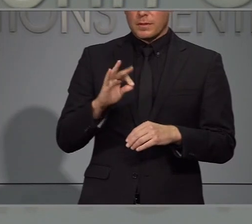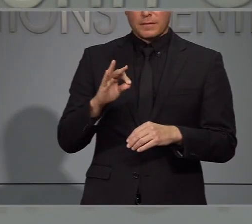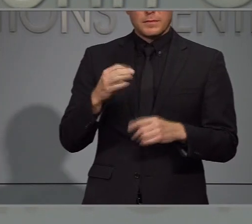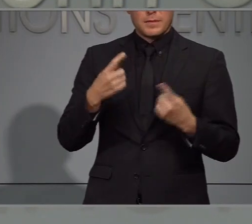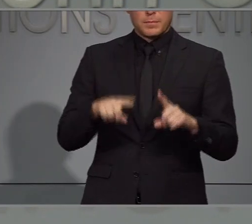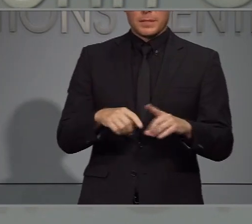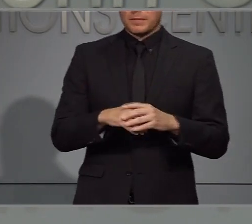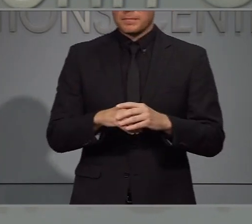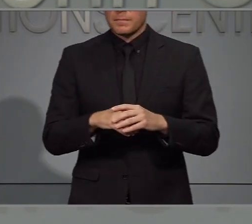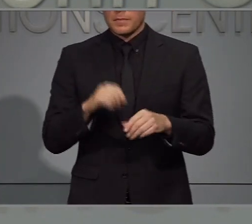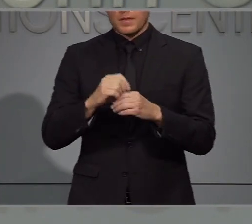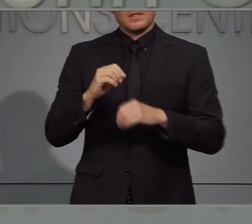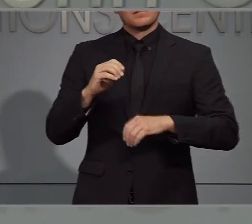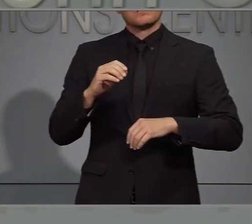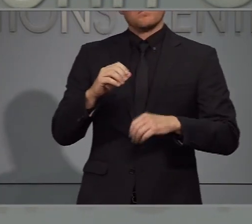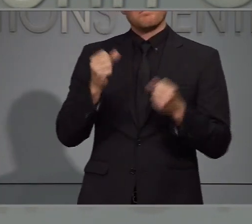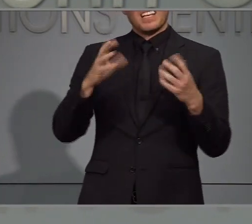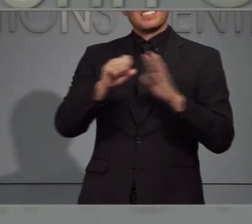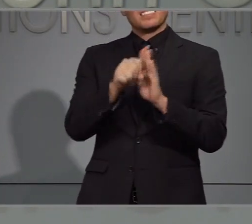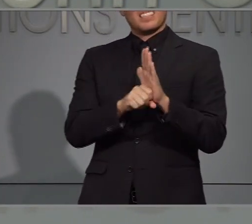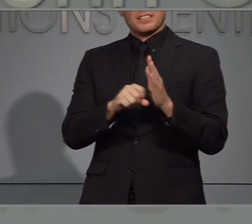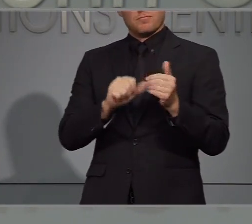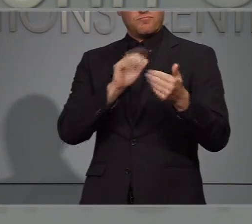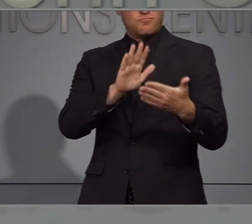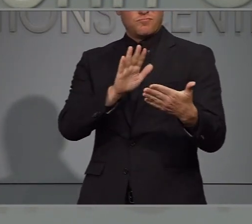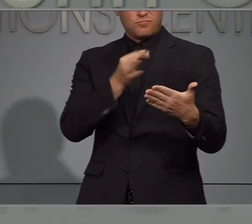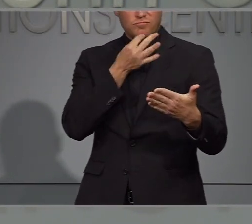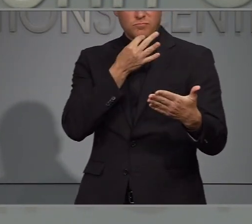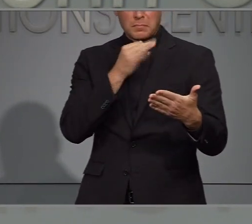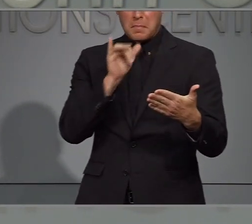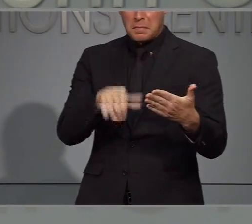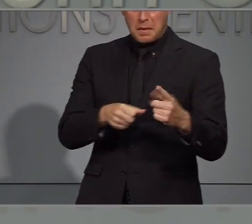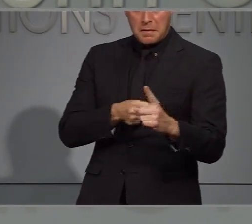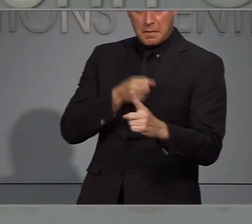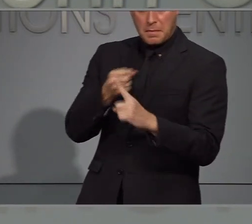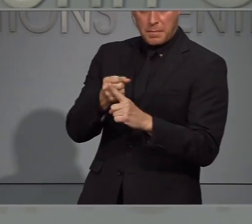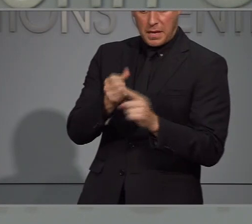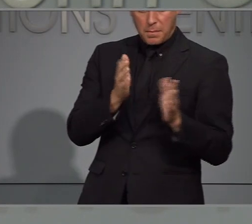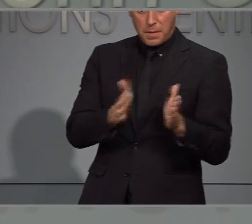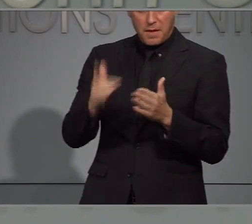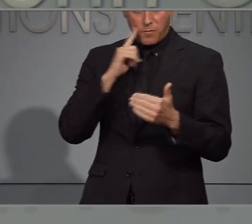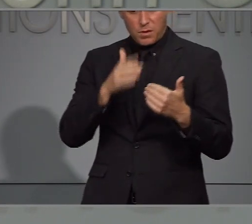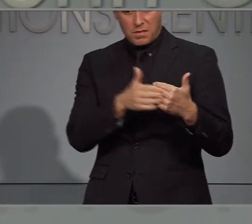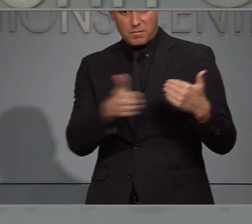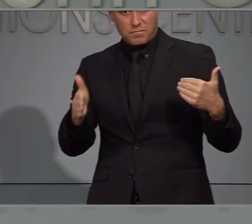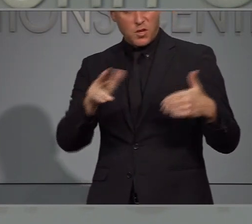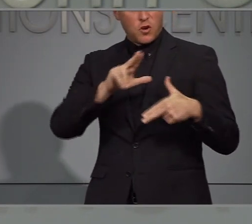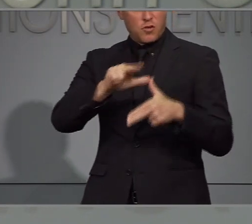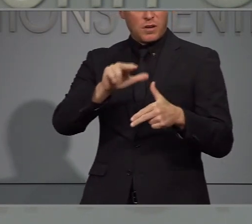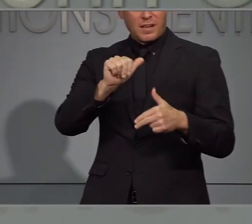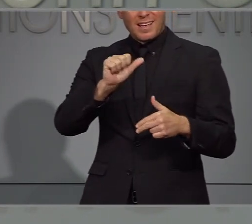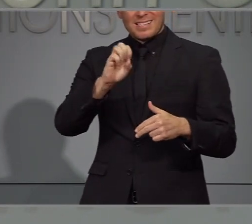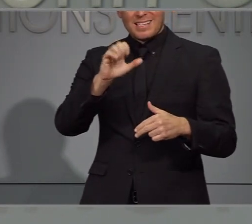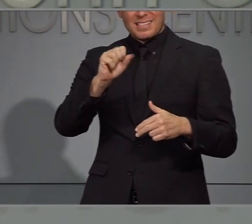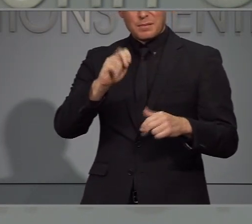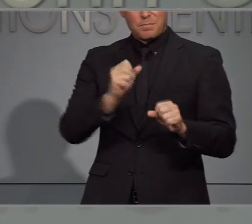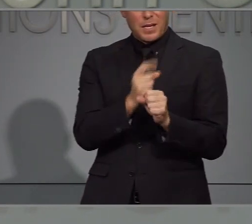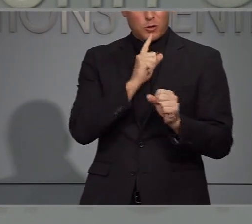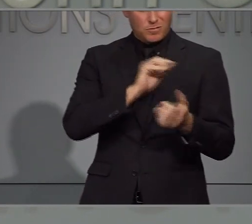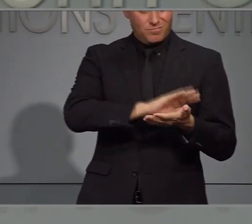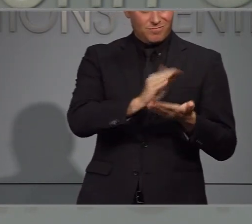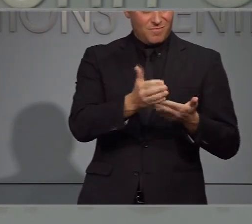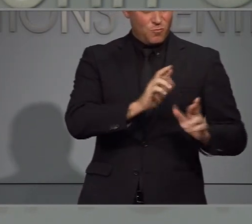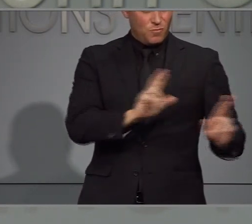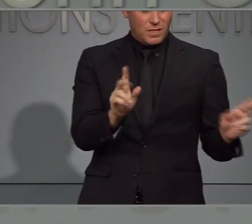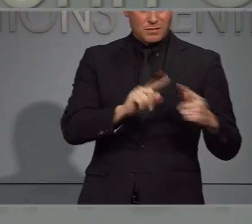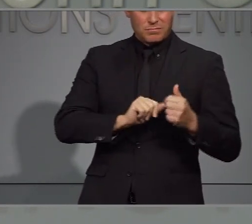our state and many other states are facing, is that having any impact on planning for the rest of the season to ensure that we have the resources we need to respond in the event we